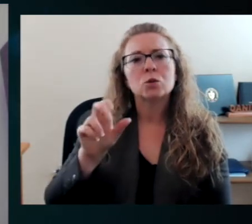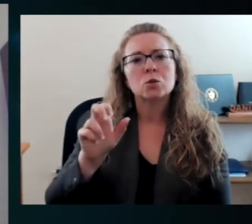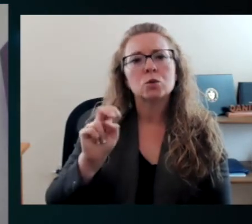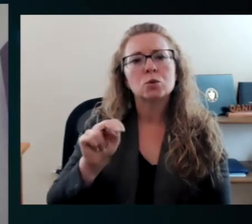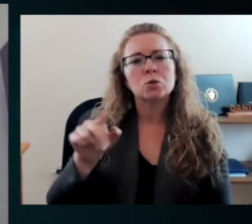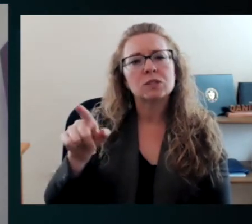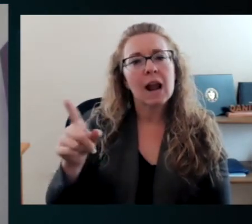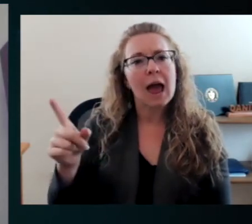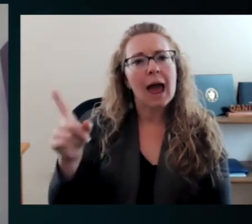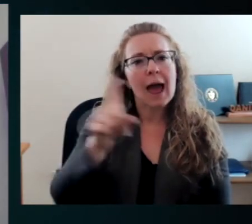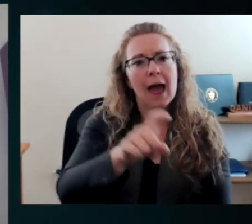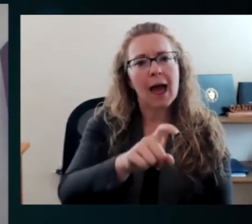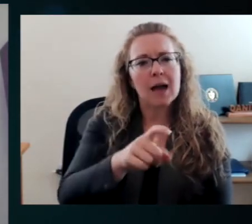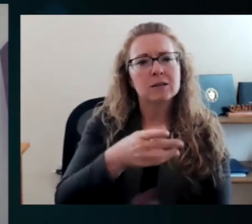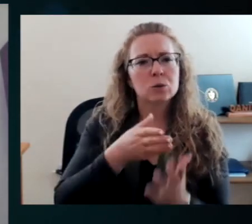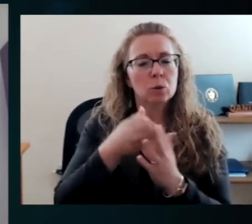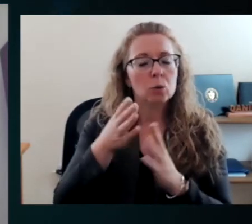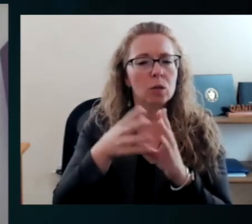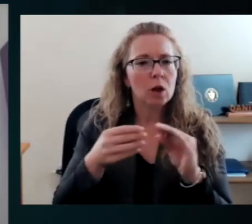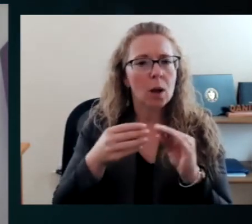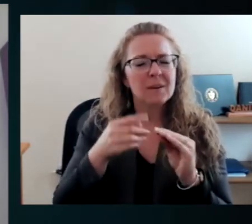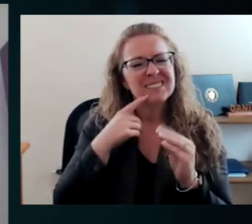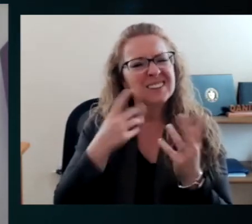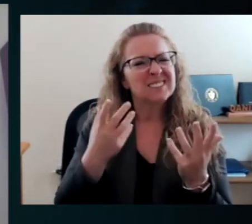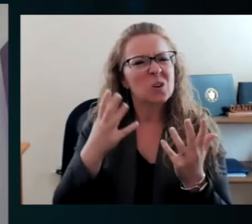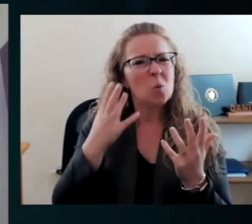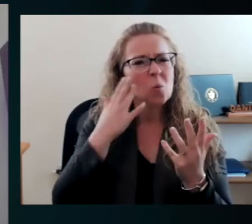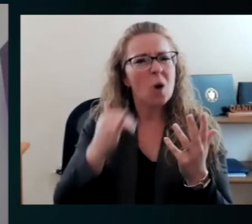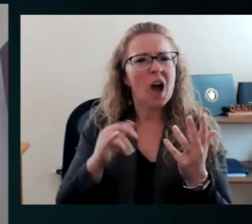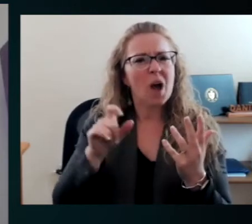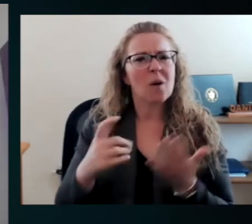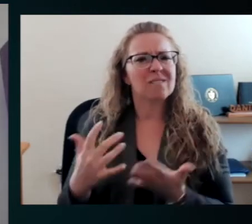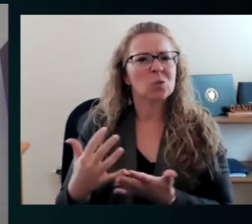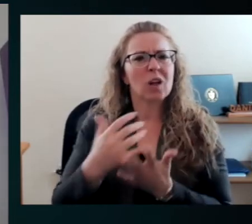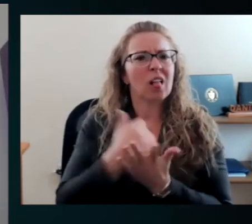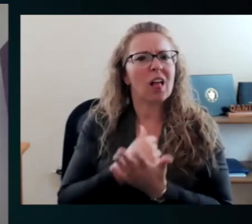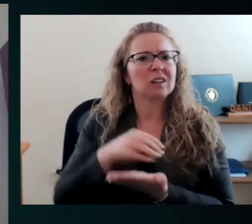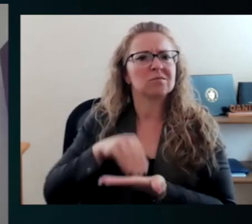the comments, why do we need to collect this information?